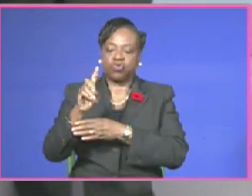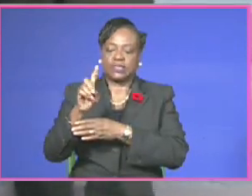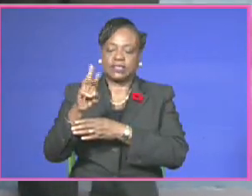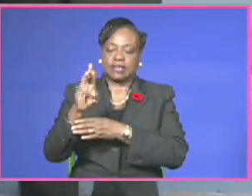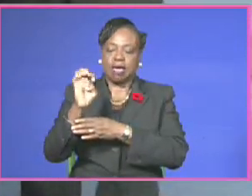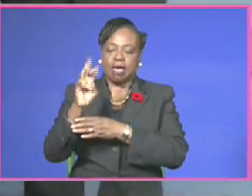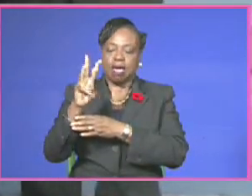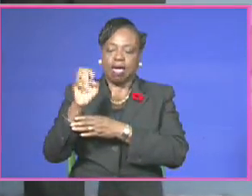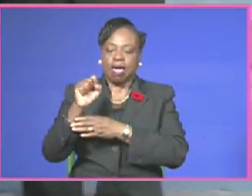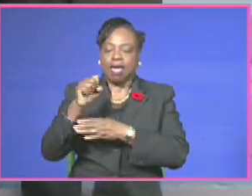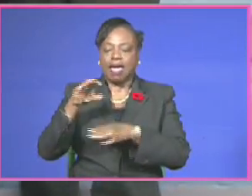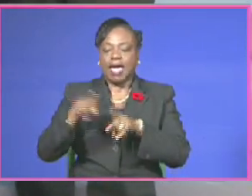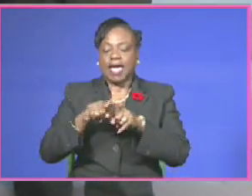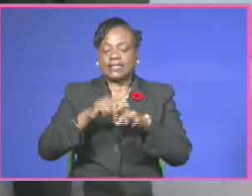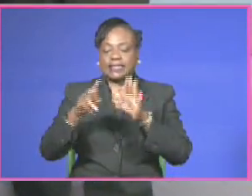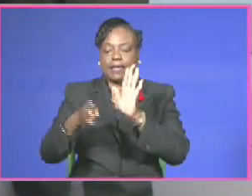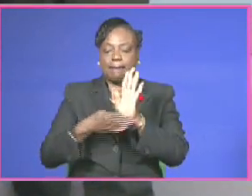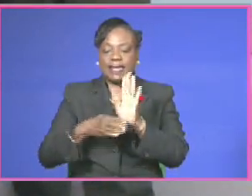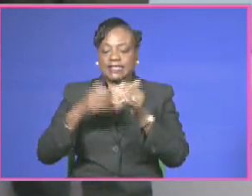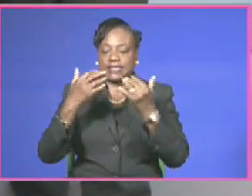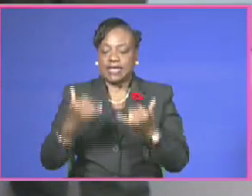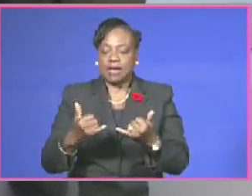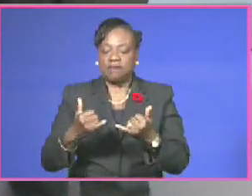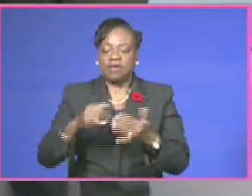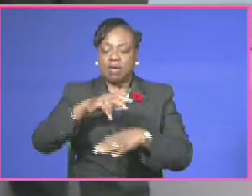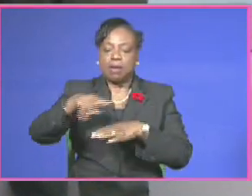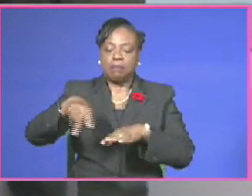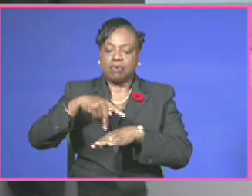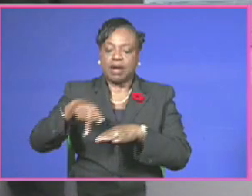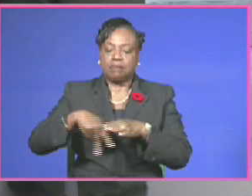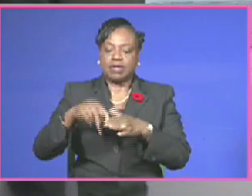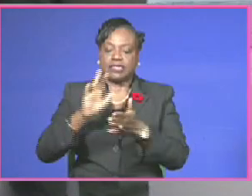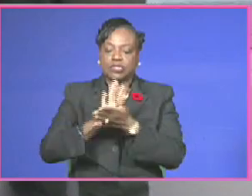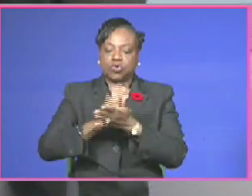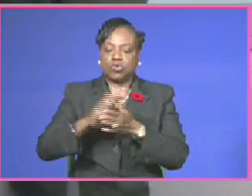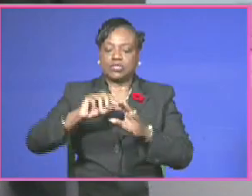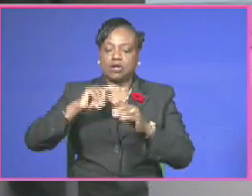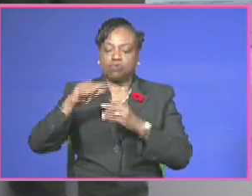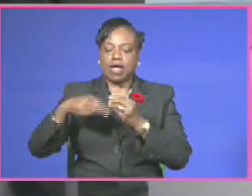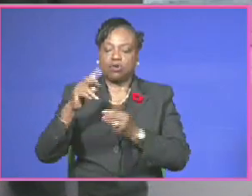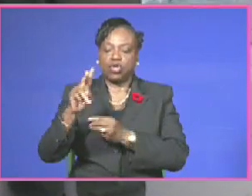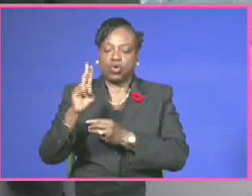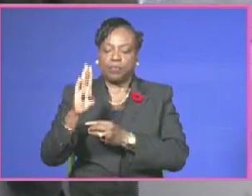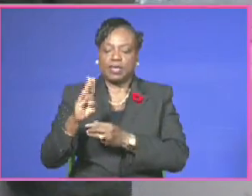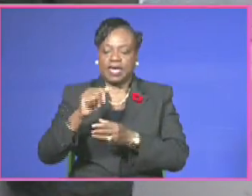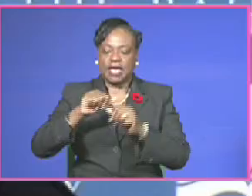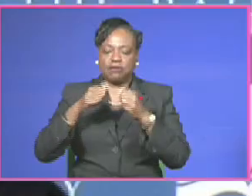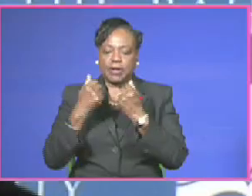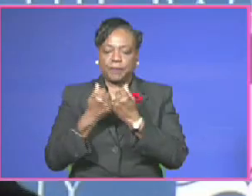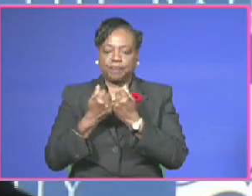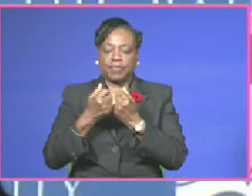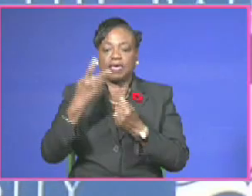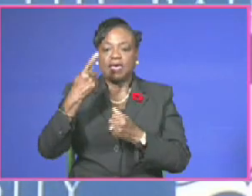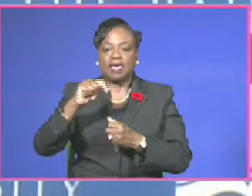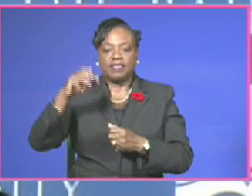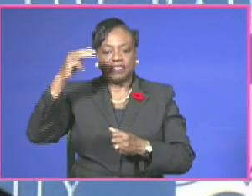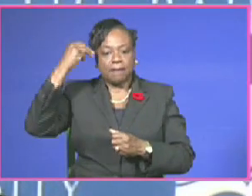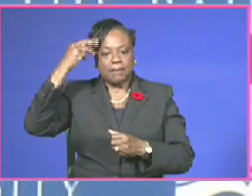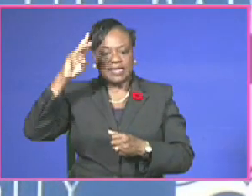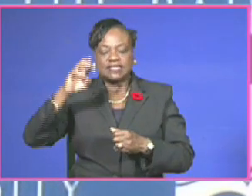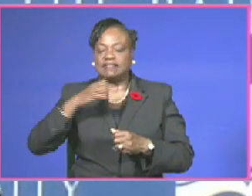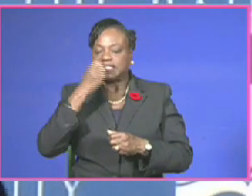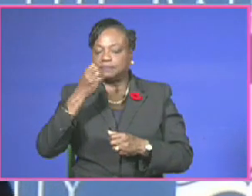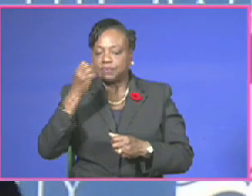expanded and will include primary schools around the University of the Bahamas area. The minister has expressed his delight